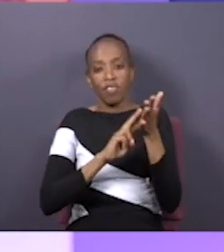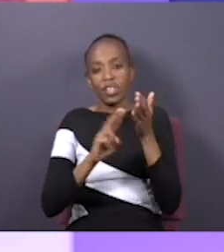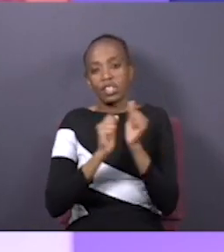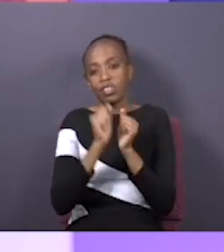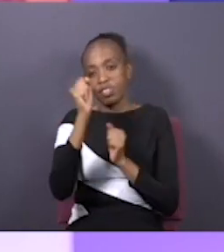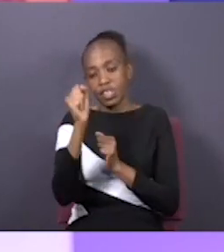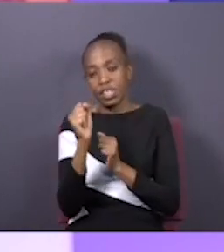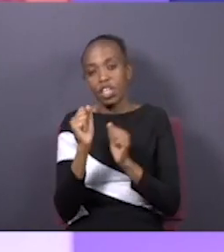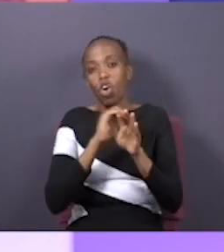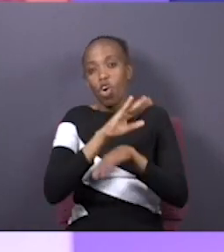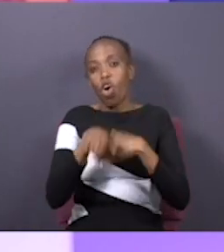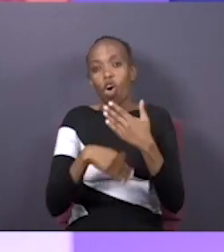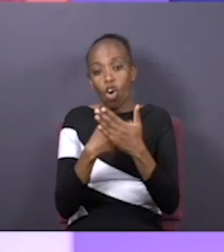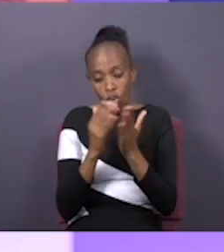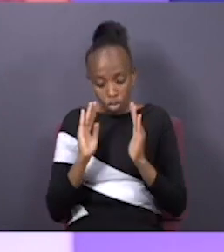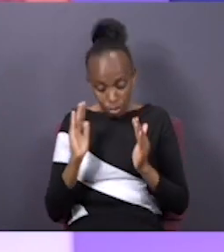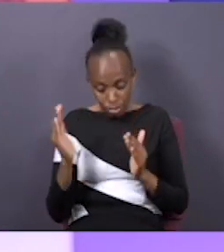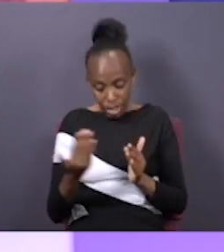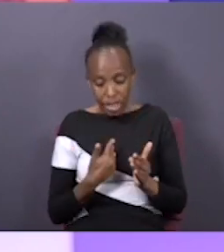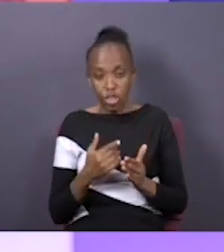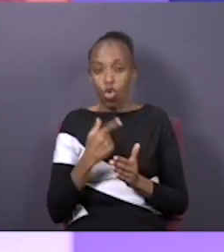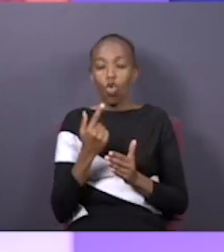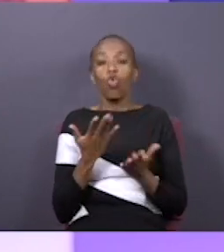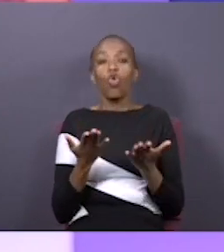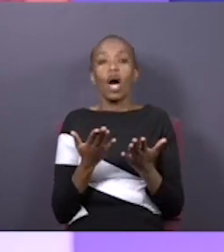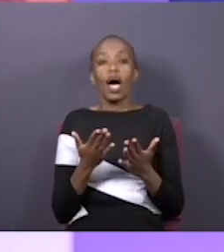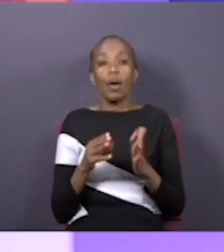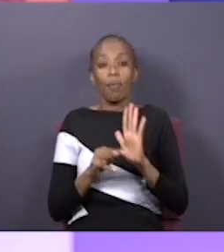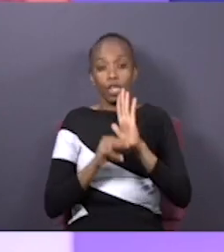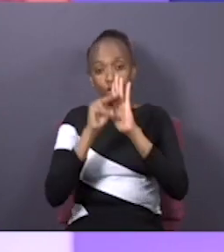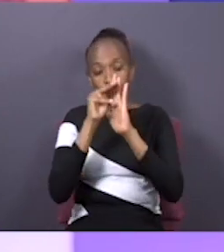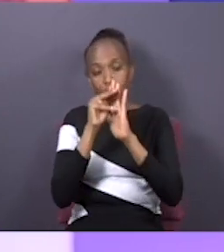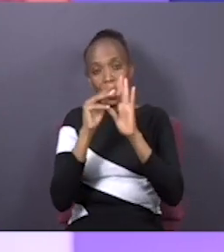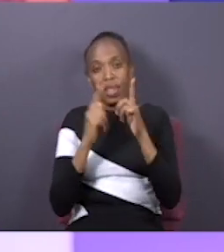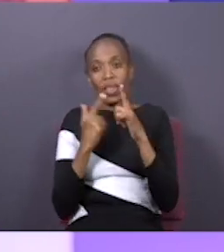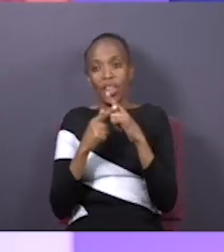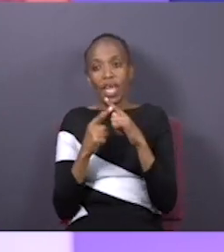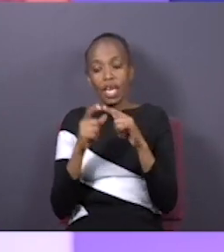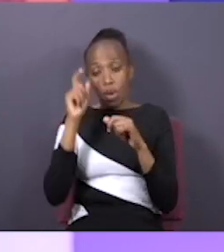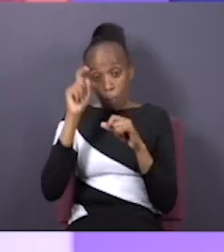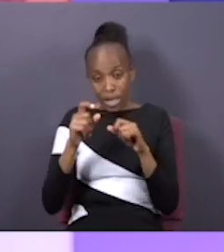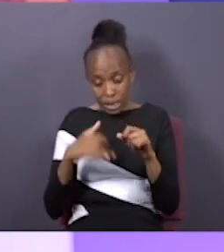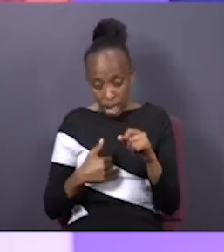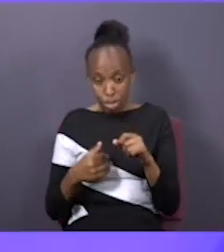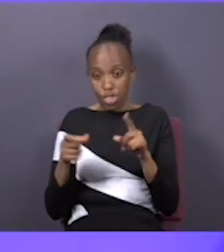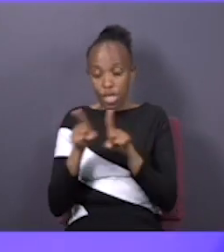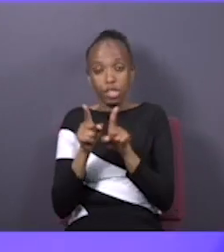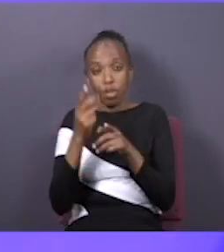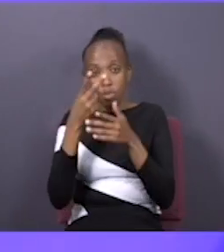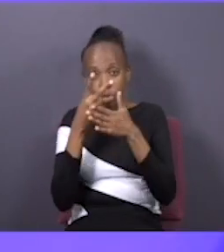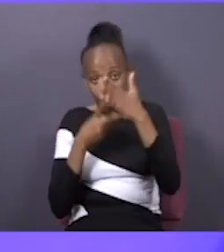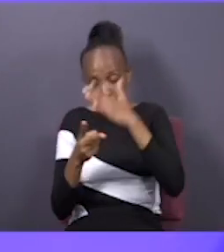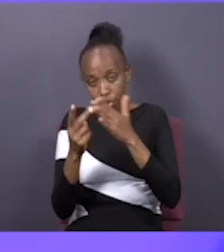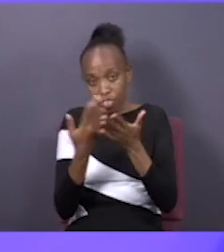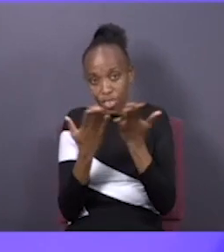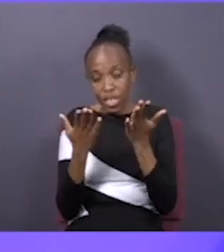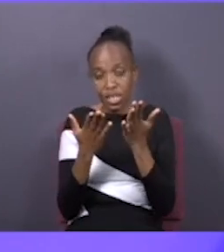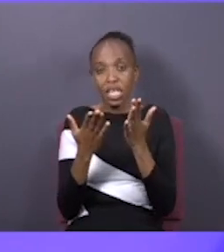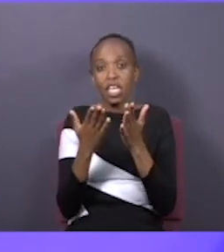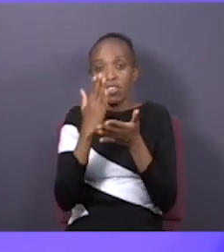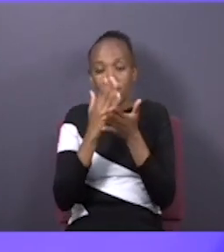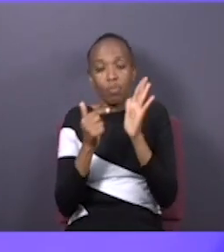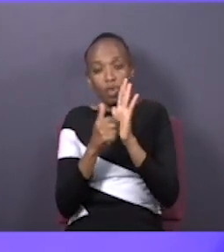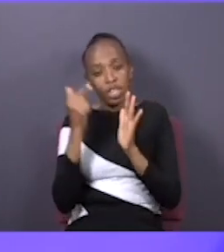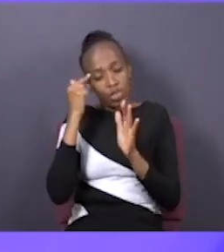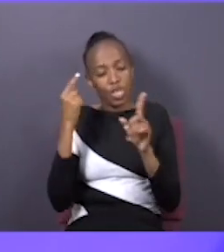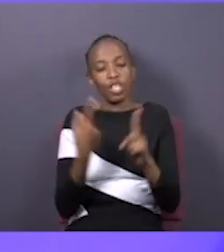15. "All of us then, who are mature, should take such a view of things. And if on some point you